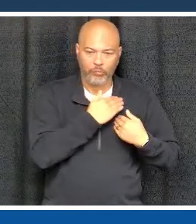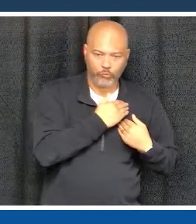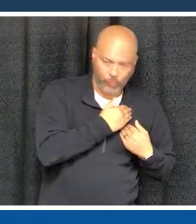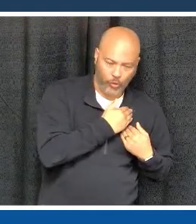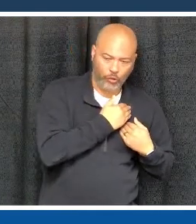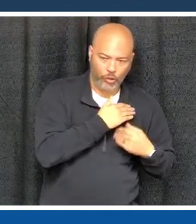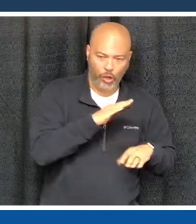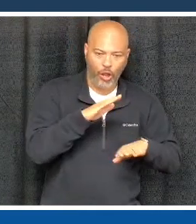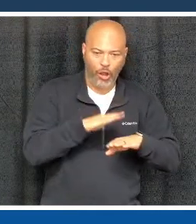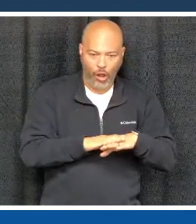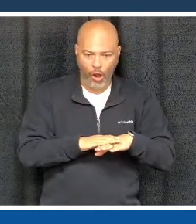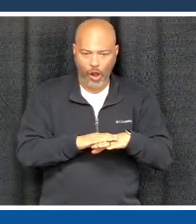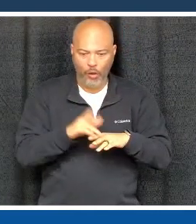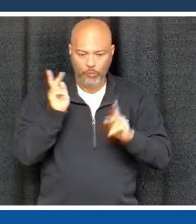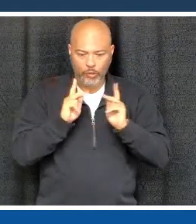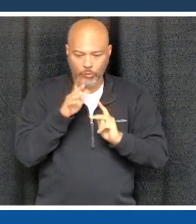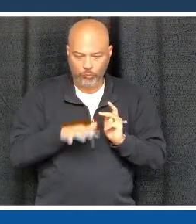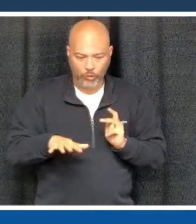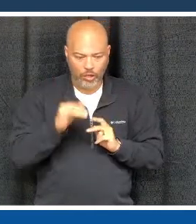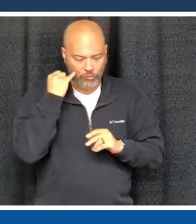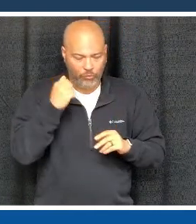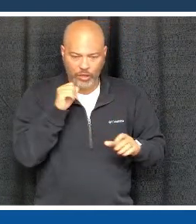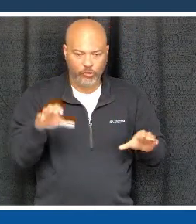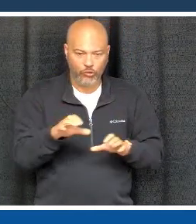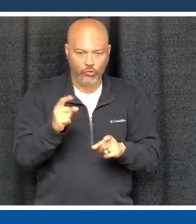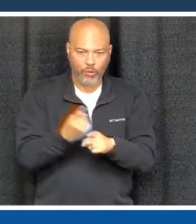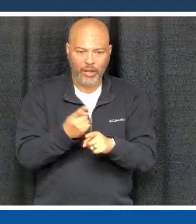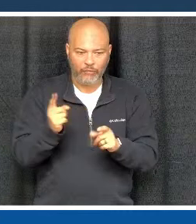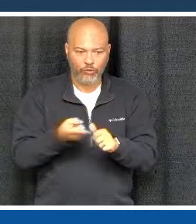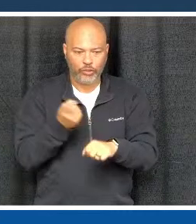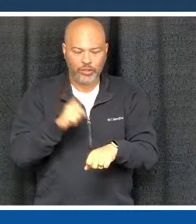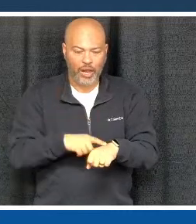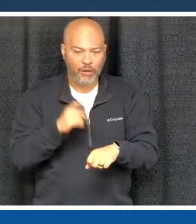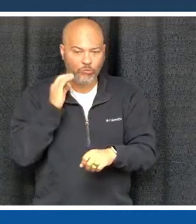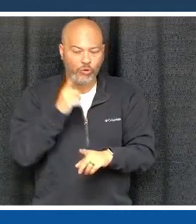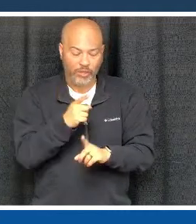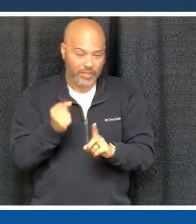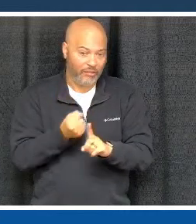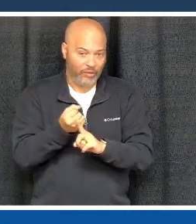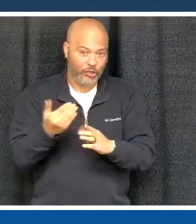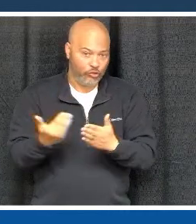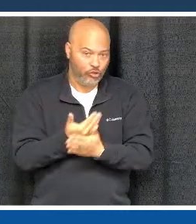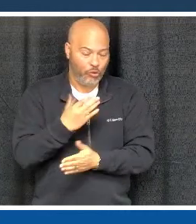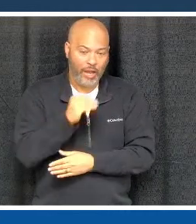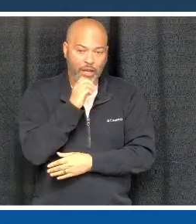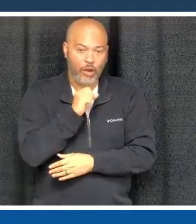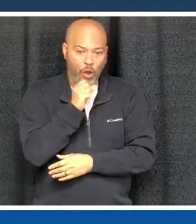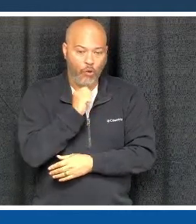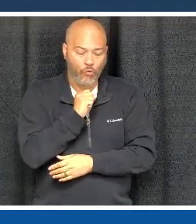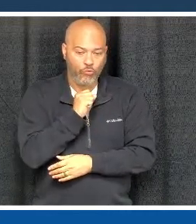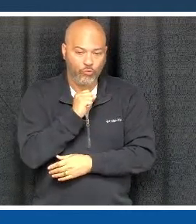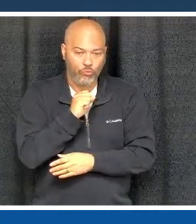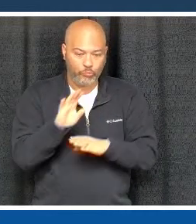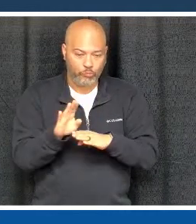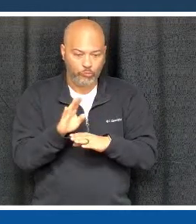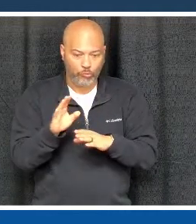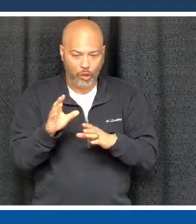the residents if we don't do it right the first time. So this affects new and old and PROWOG, but